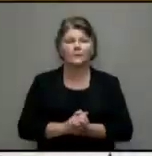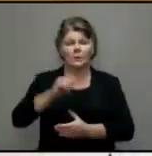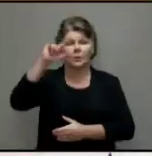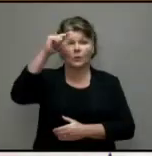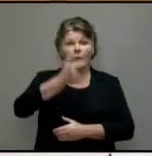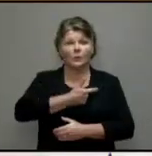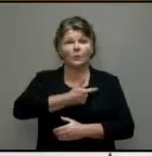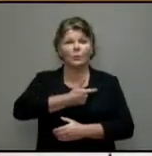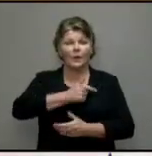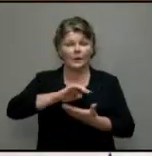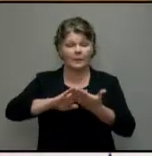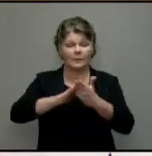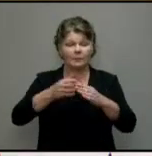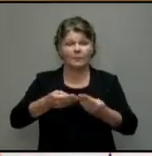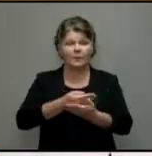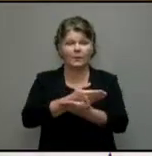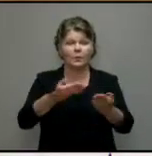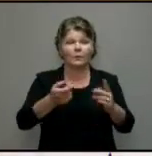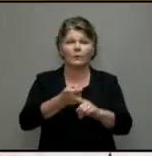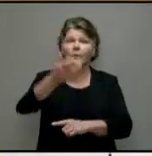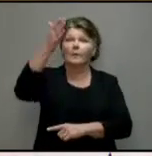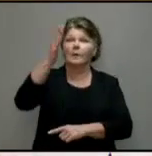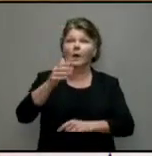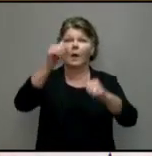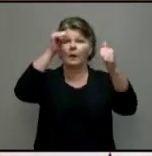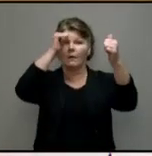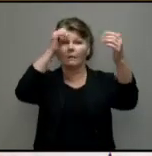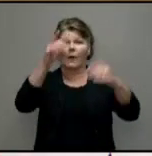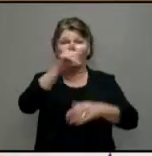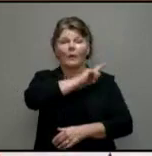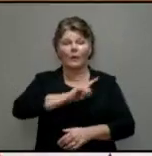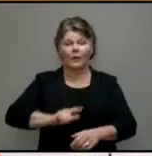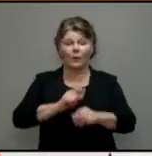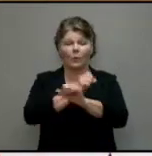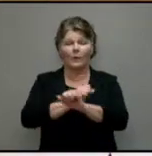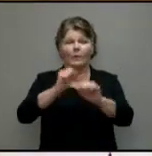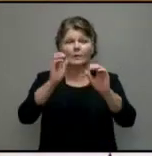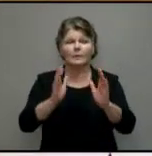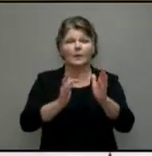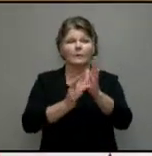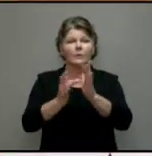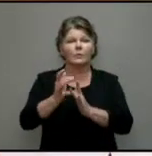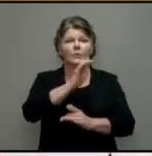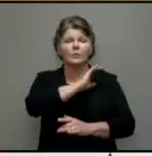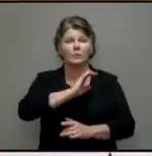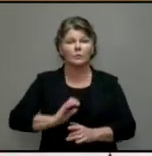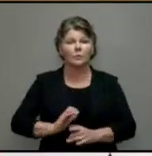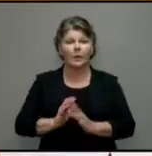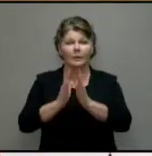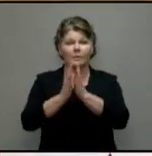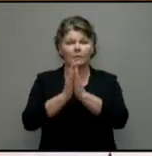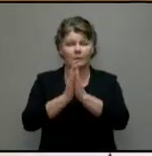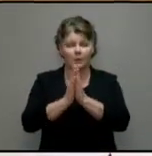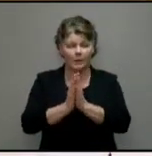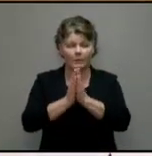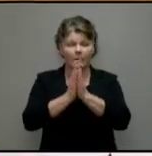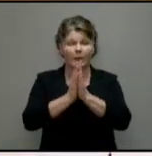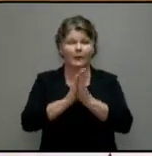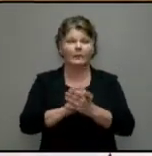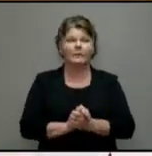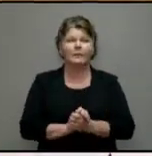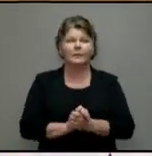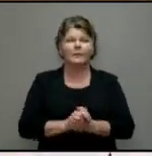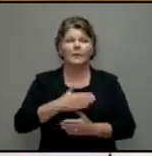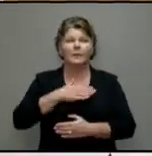Grace to you and peace from our God and our Father and from our Lord and Savior Jesus Christ. Amen. The text for my